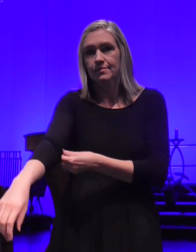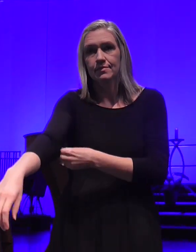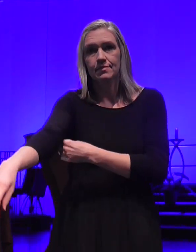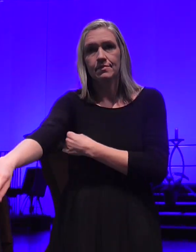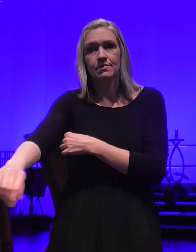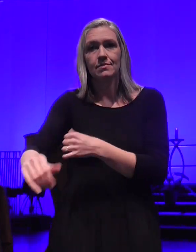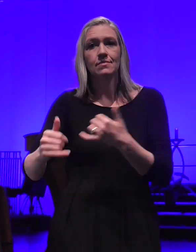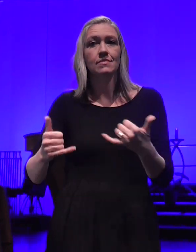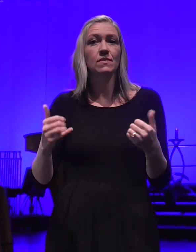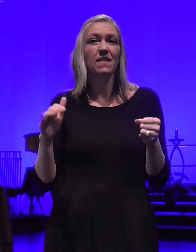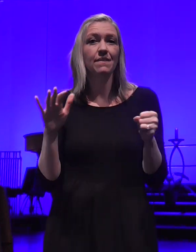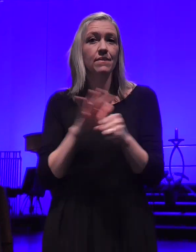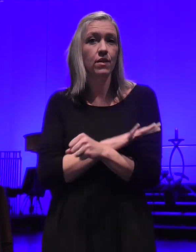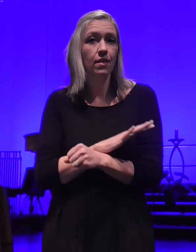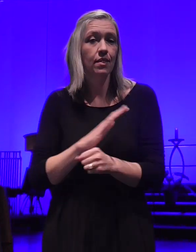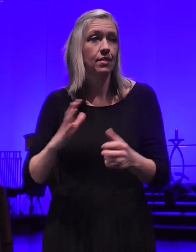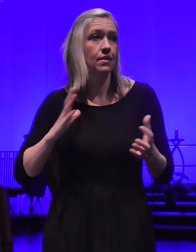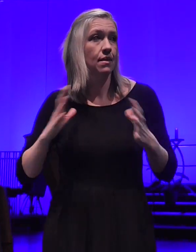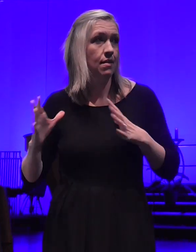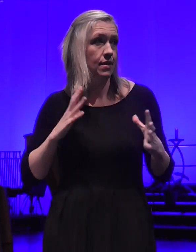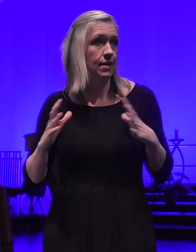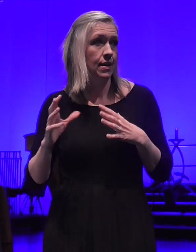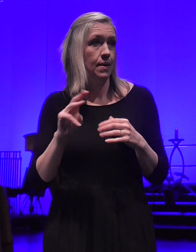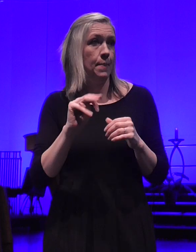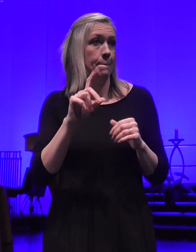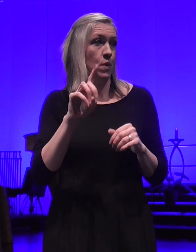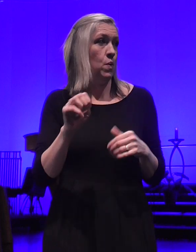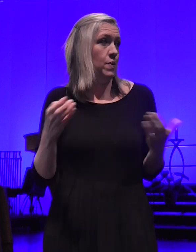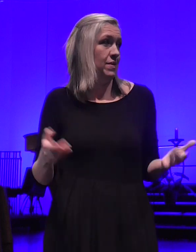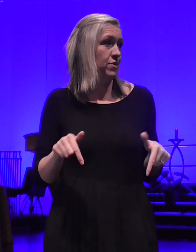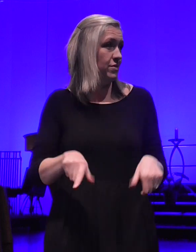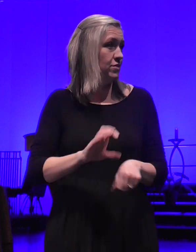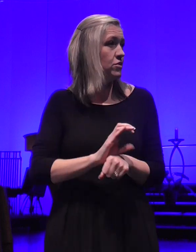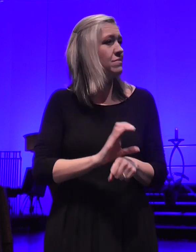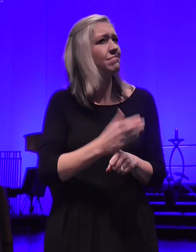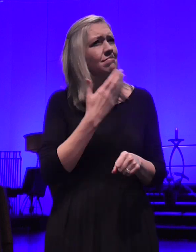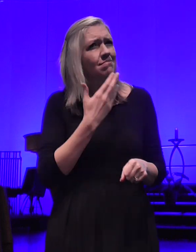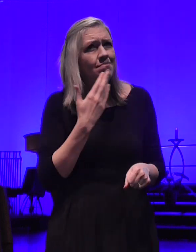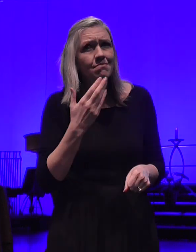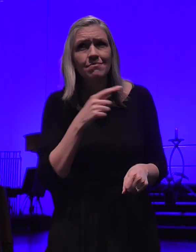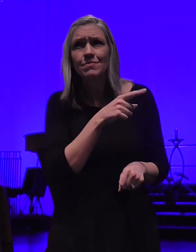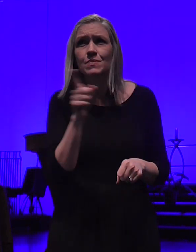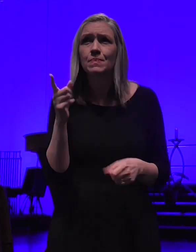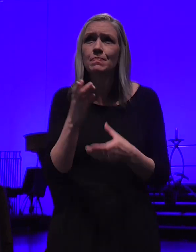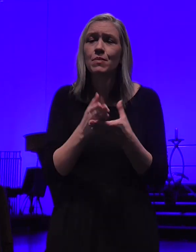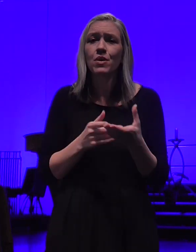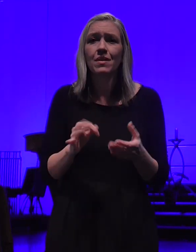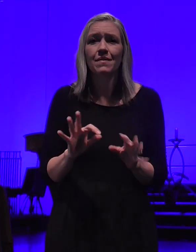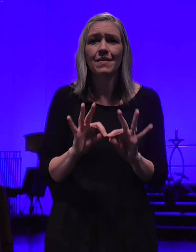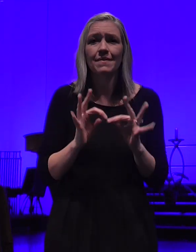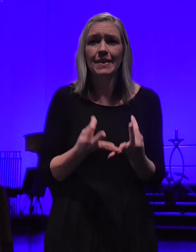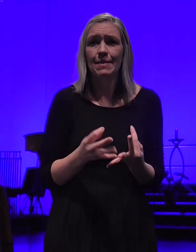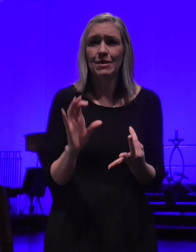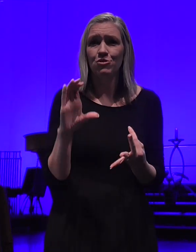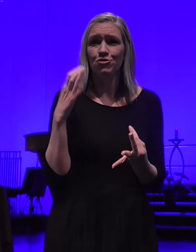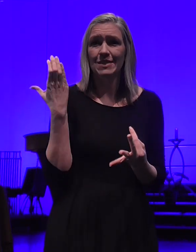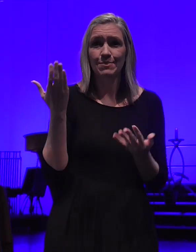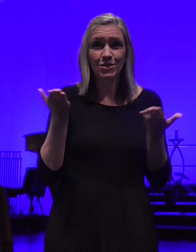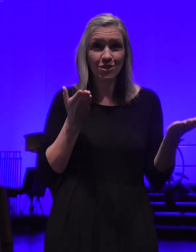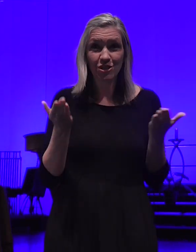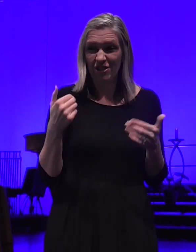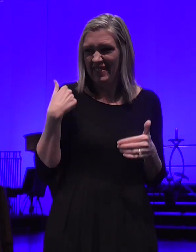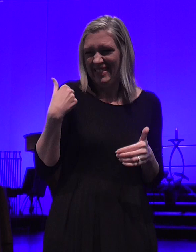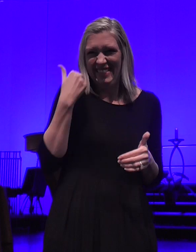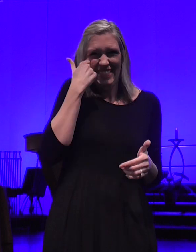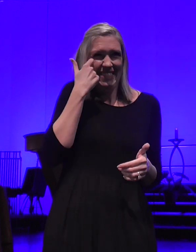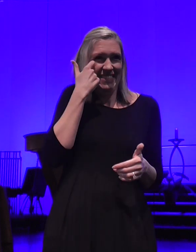We are in full holiday mode here at Mile High Church. Thanks to everyone who was a part of the family Christmas service this last week. Did you come to that?